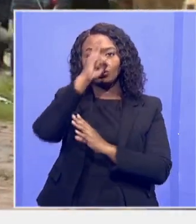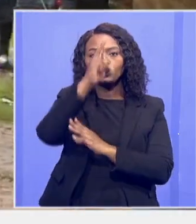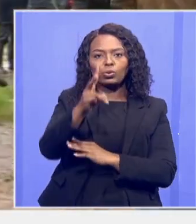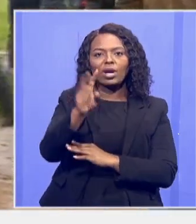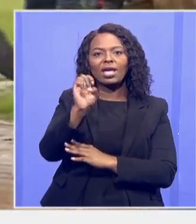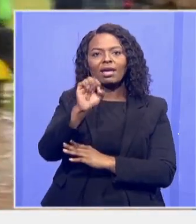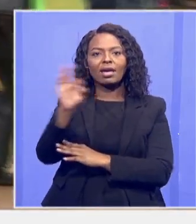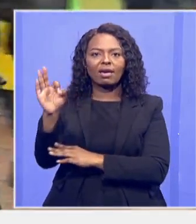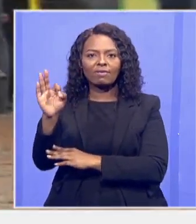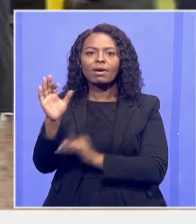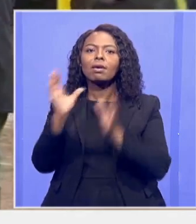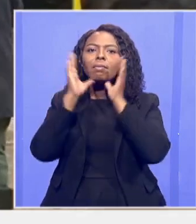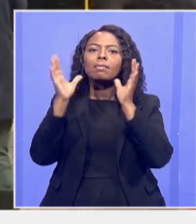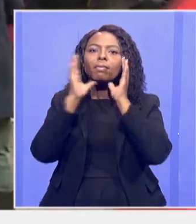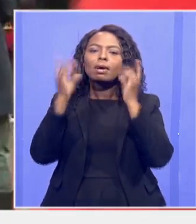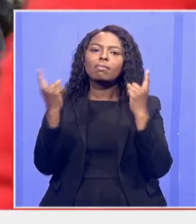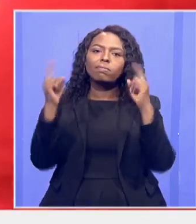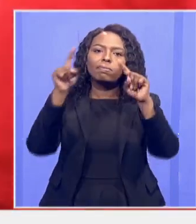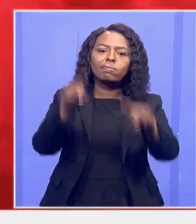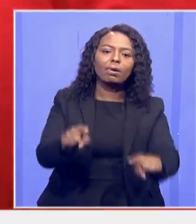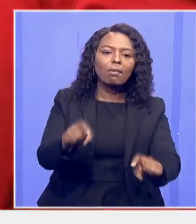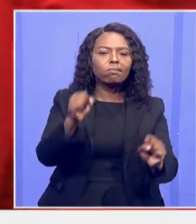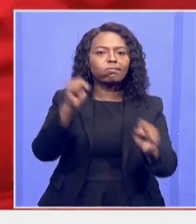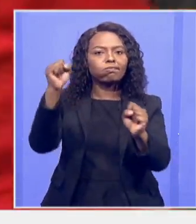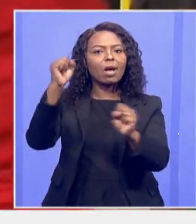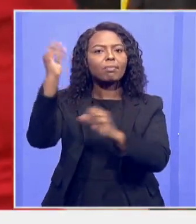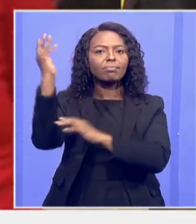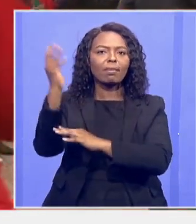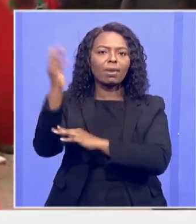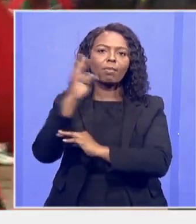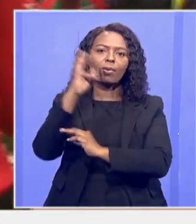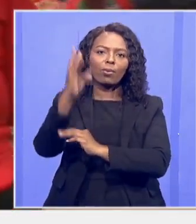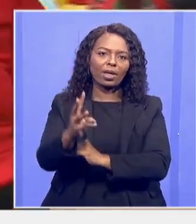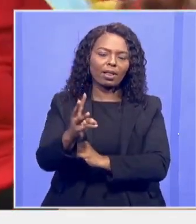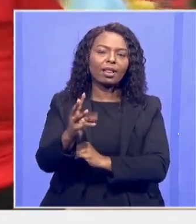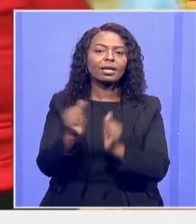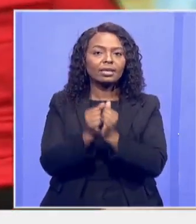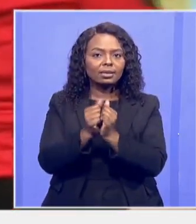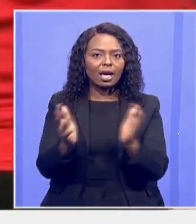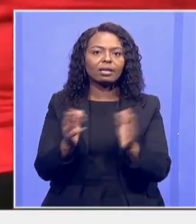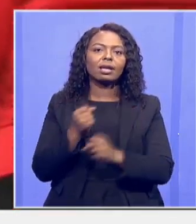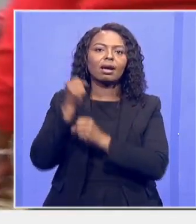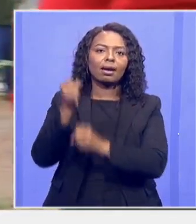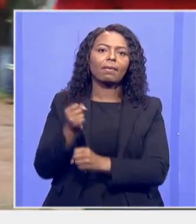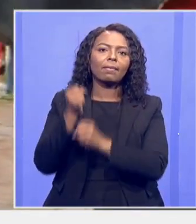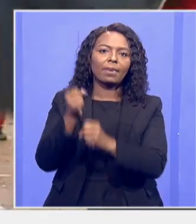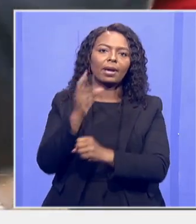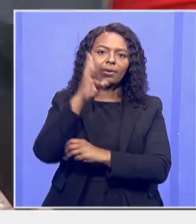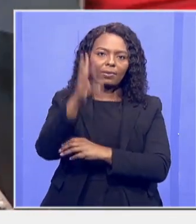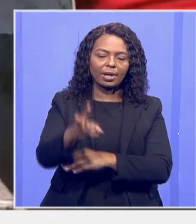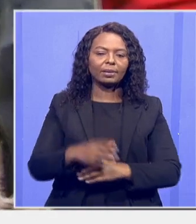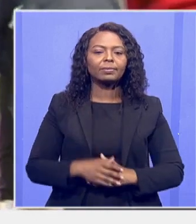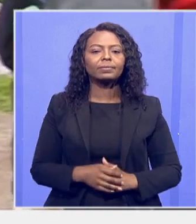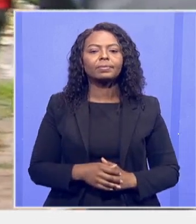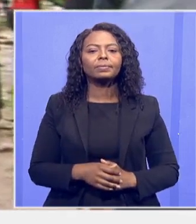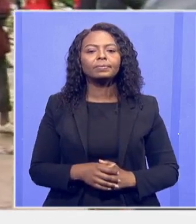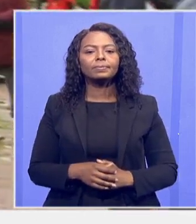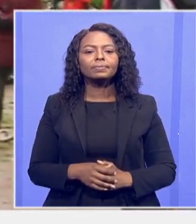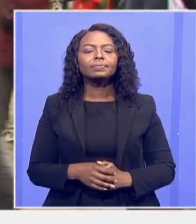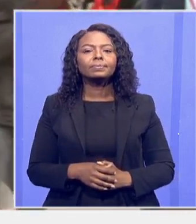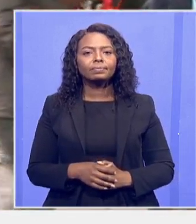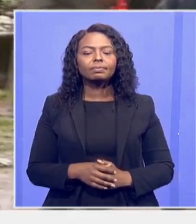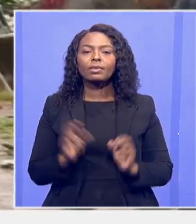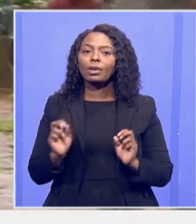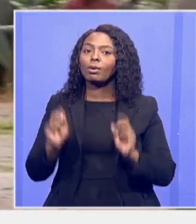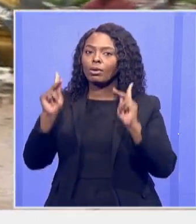Julius Malema will arrive to address some of the members, and then they'll begin on this campaign. Over to you in studio. All right,